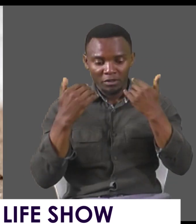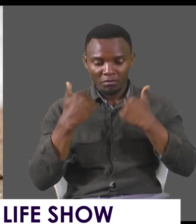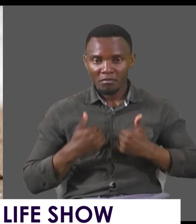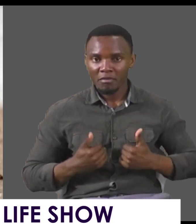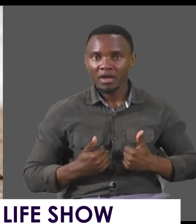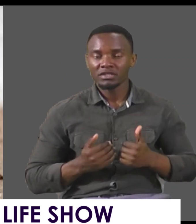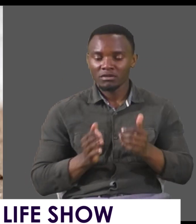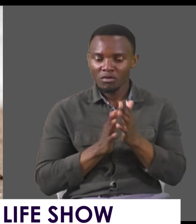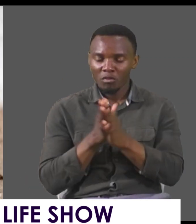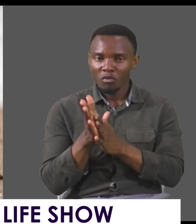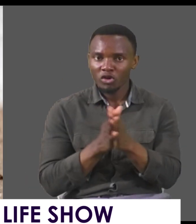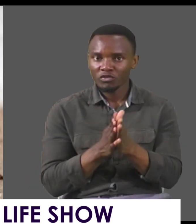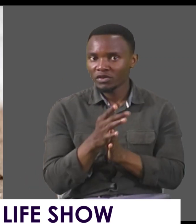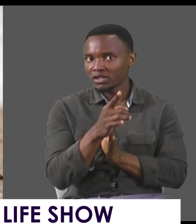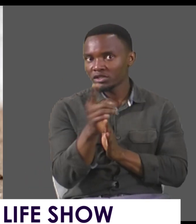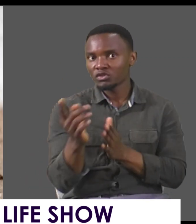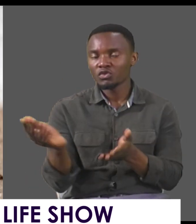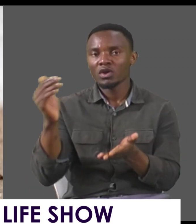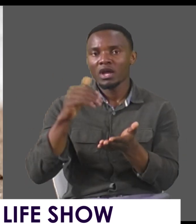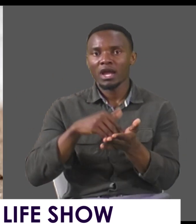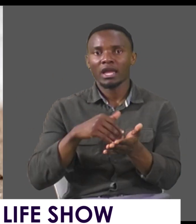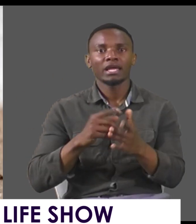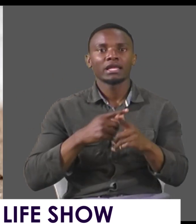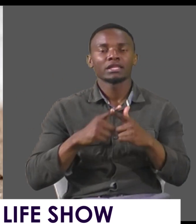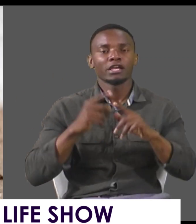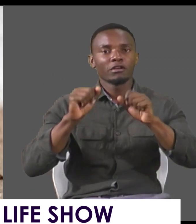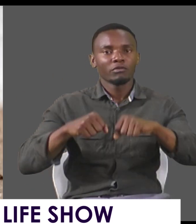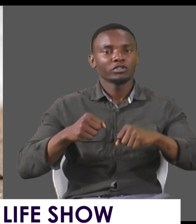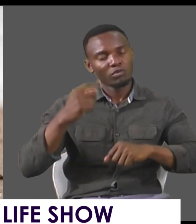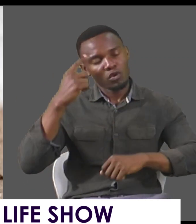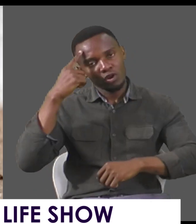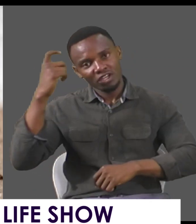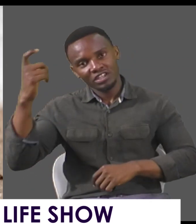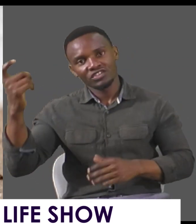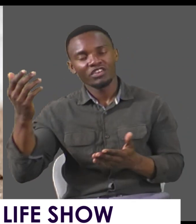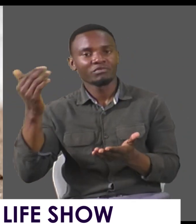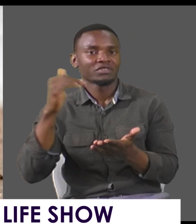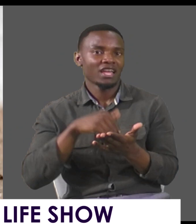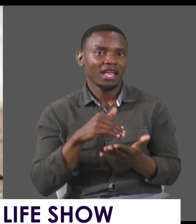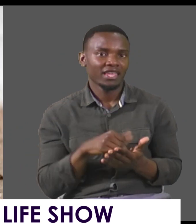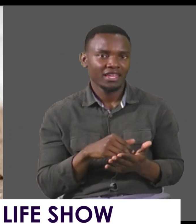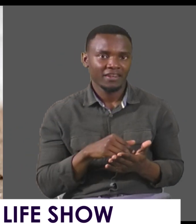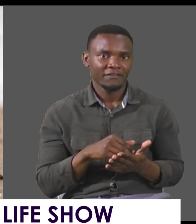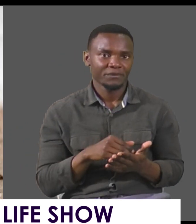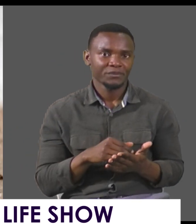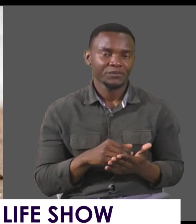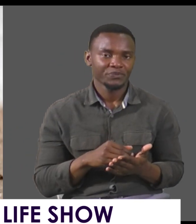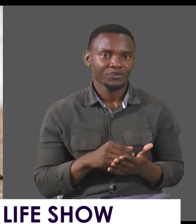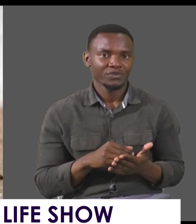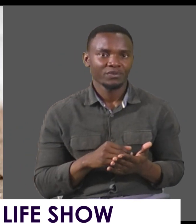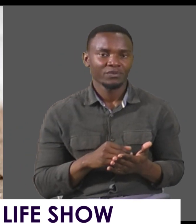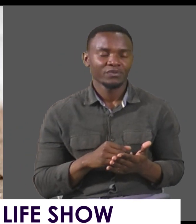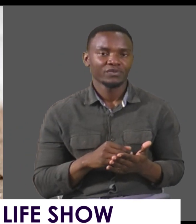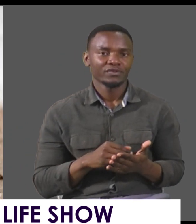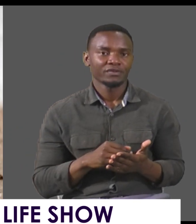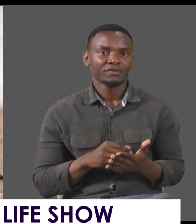again, for dreams to start flowing again. Visions. Come